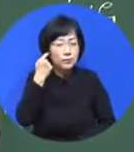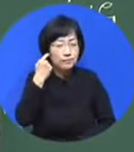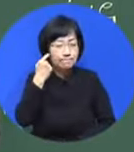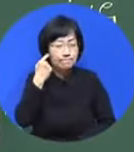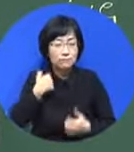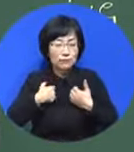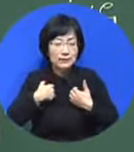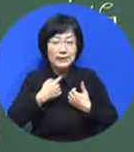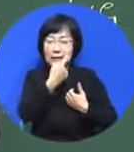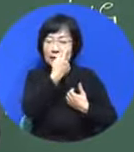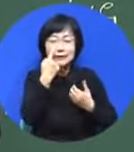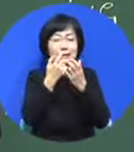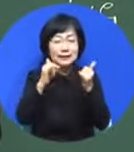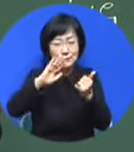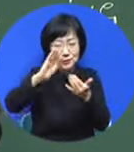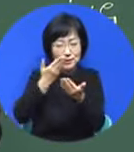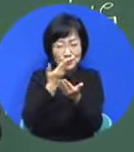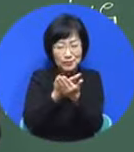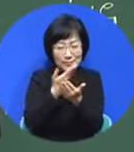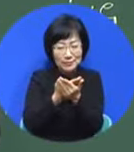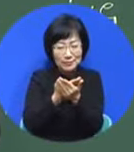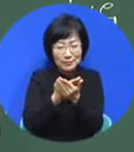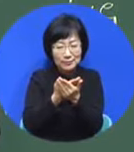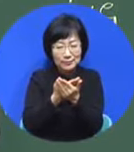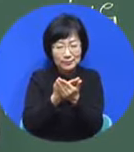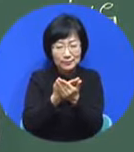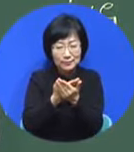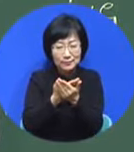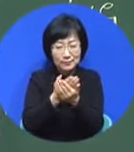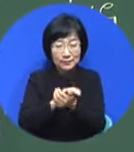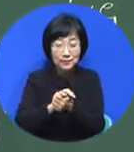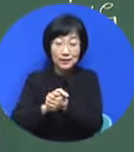May we be the witnesses of the true gospel.